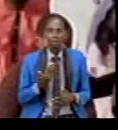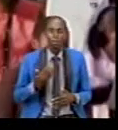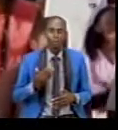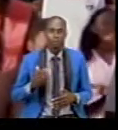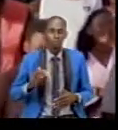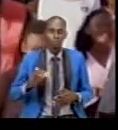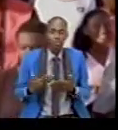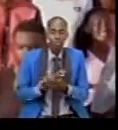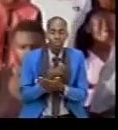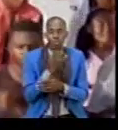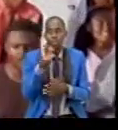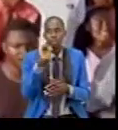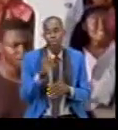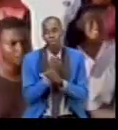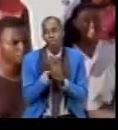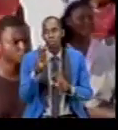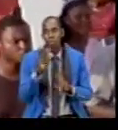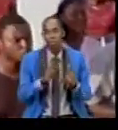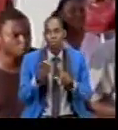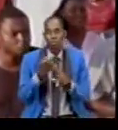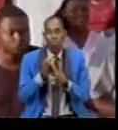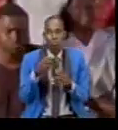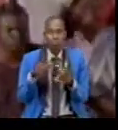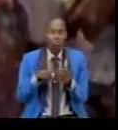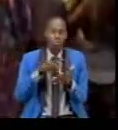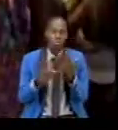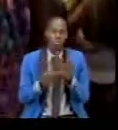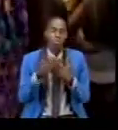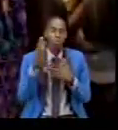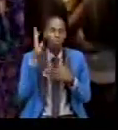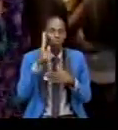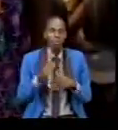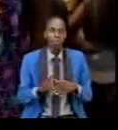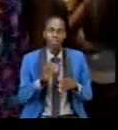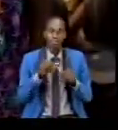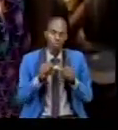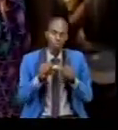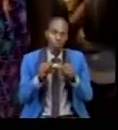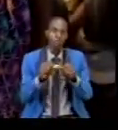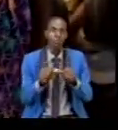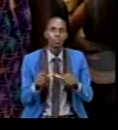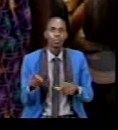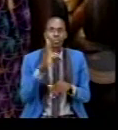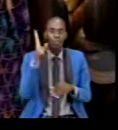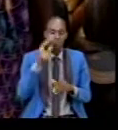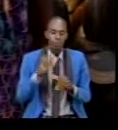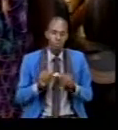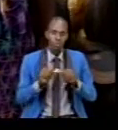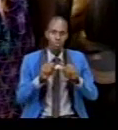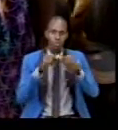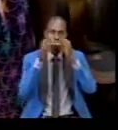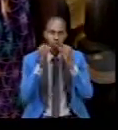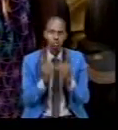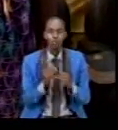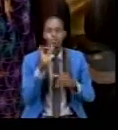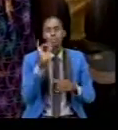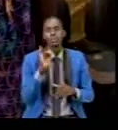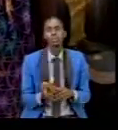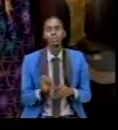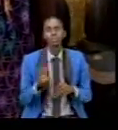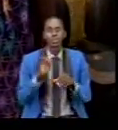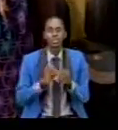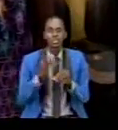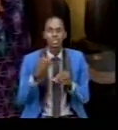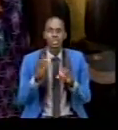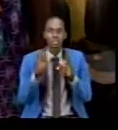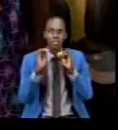remain. Pray that they will continue steadfastly in the